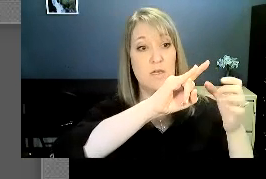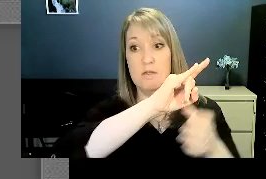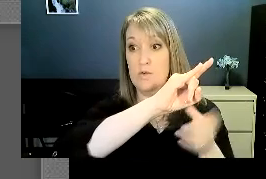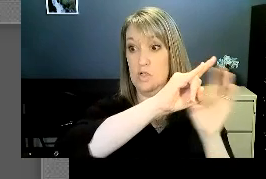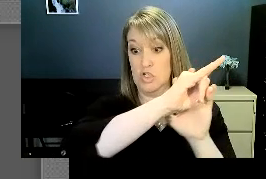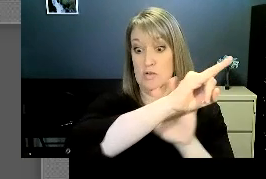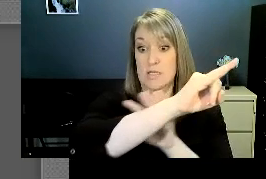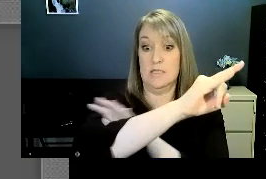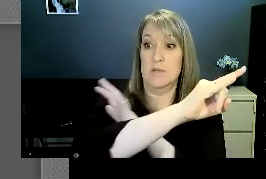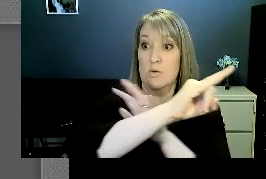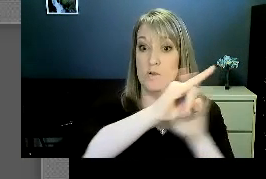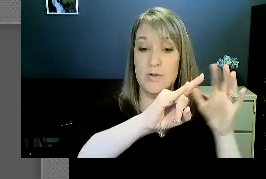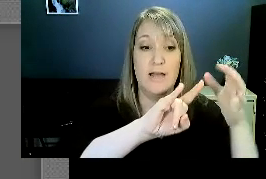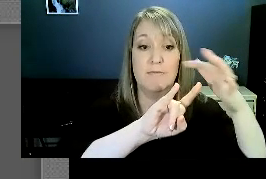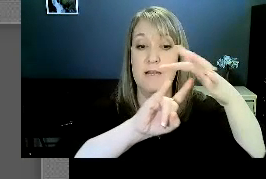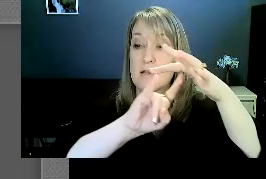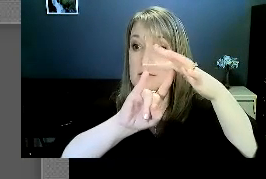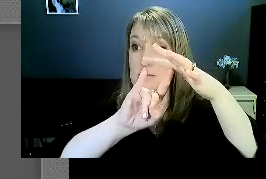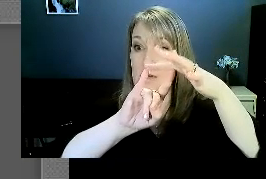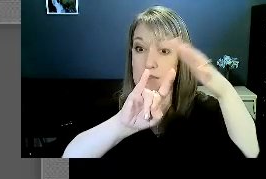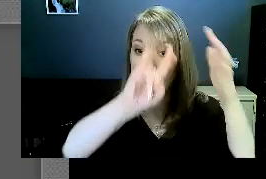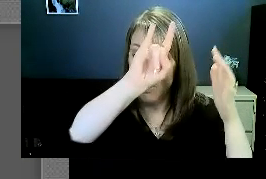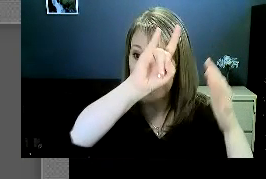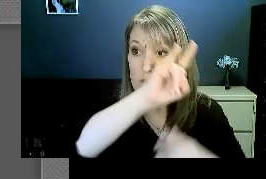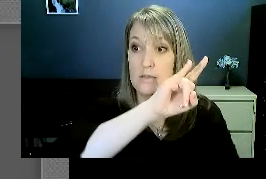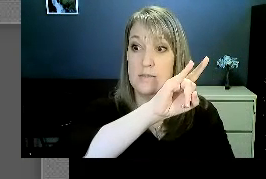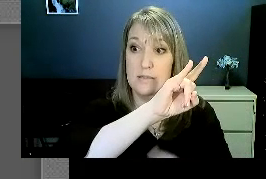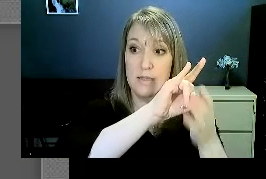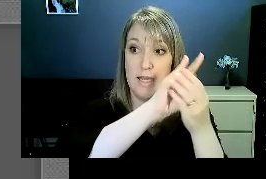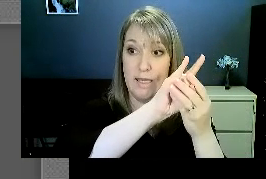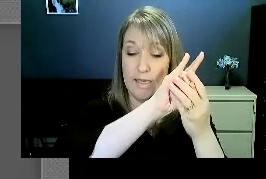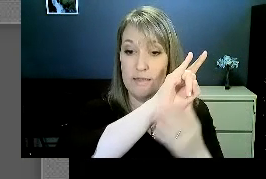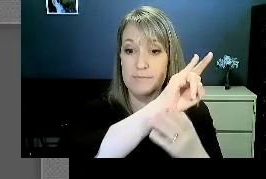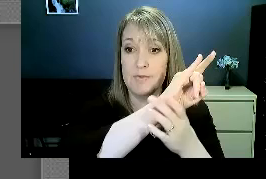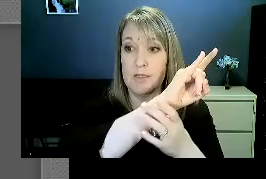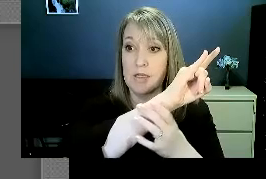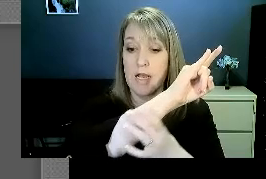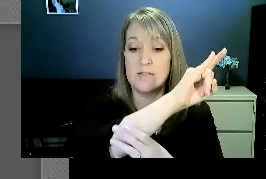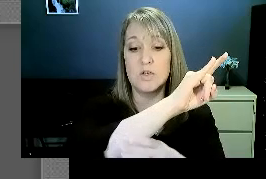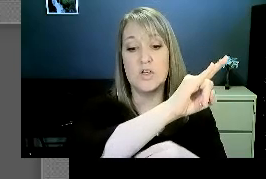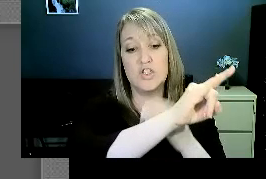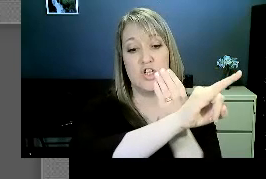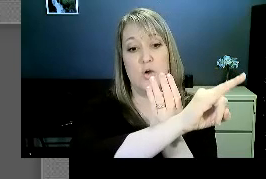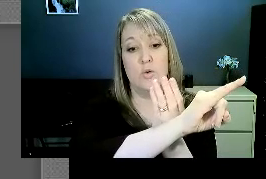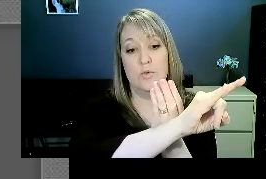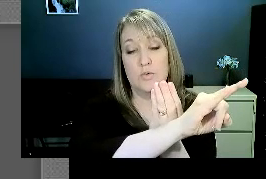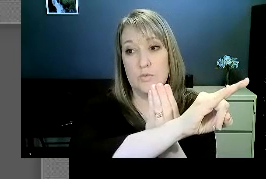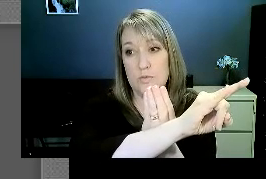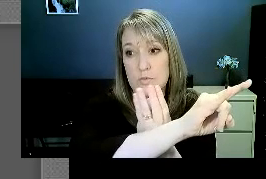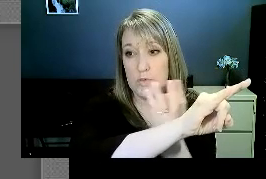You could just use this to be the whole giraffe, right? Because you've got the little horns, head. And so you could